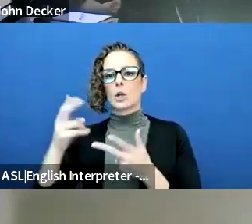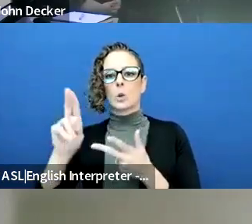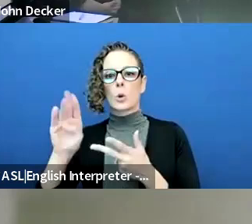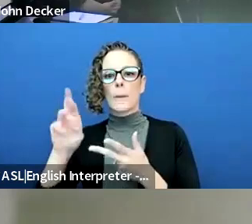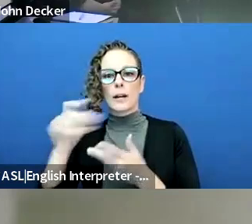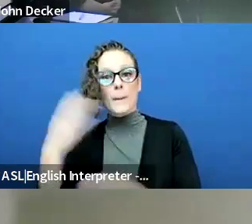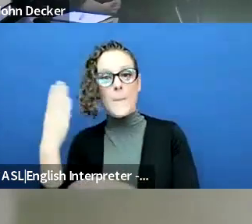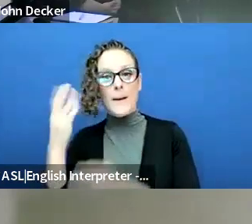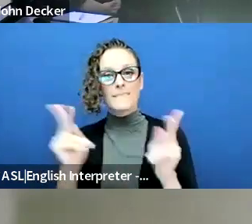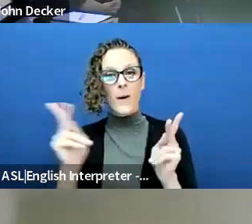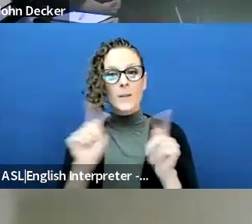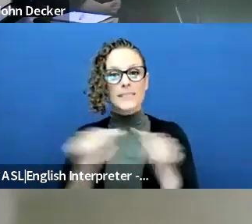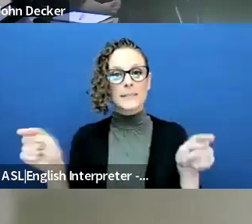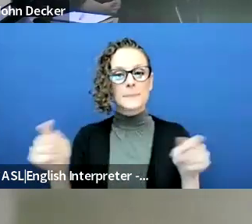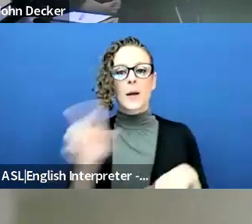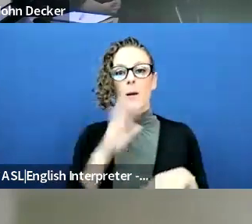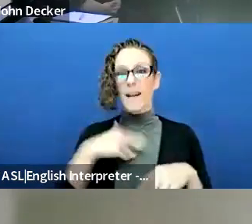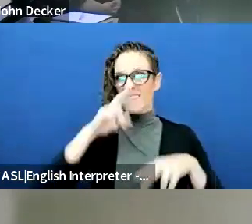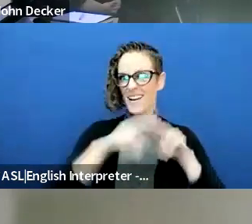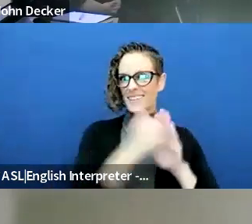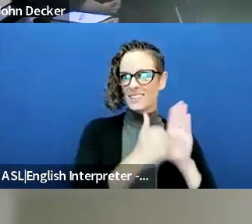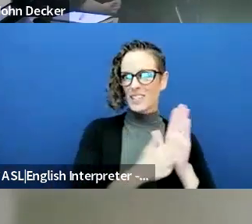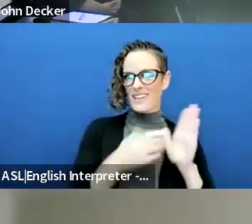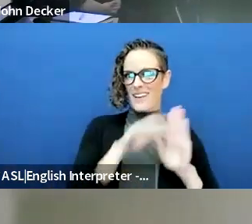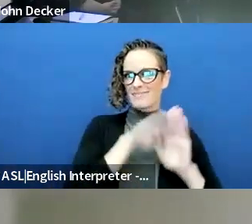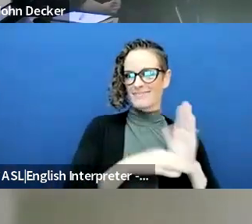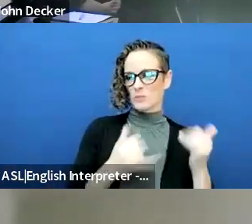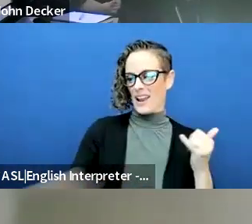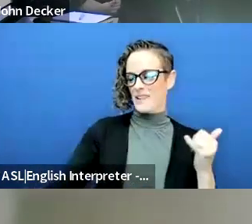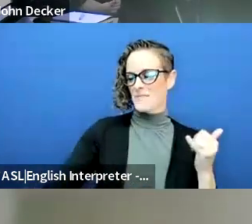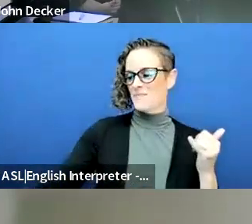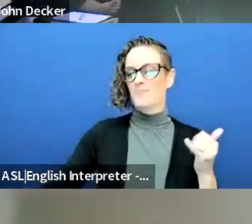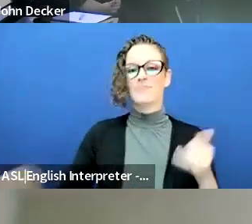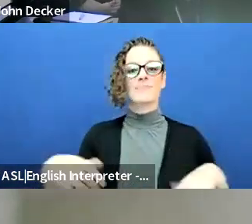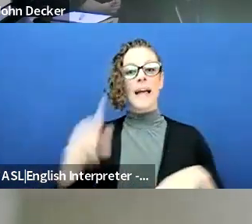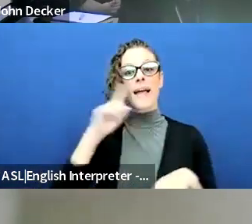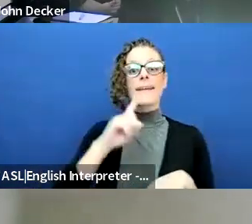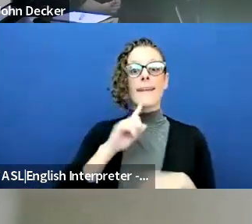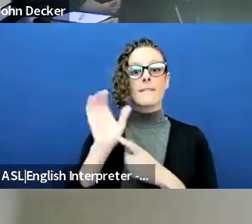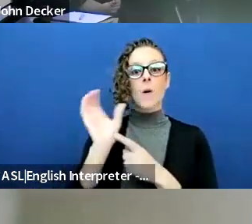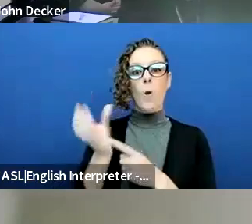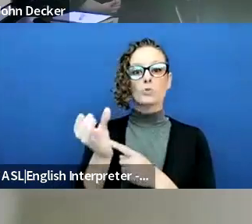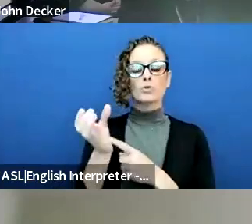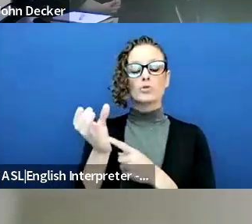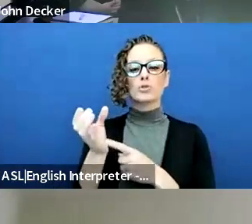So we're gonna have a fun agenda here today. We've got our Deaf Culture